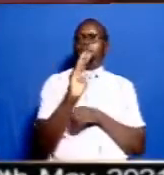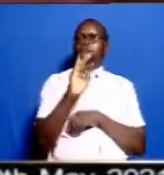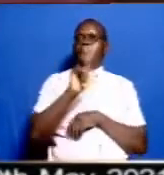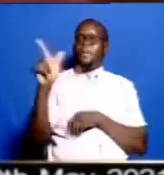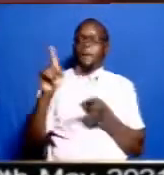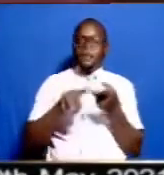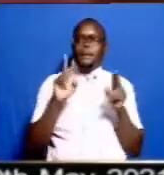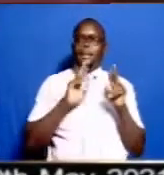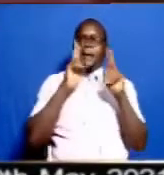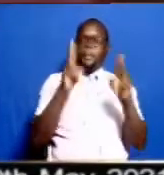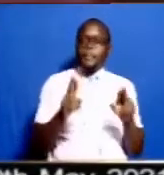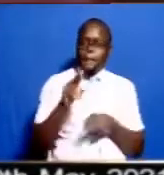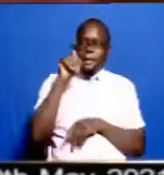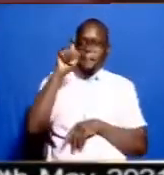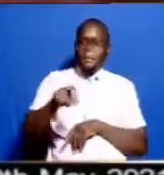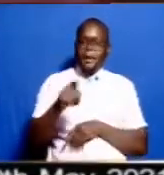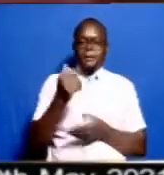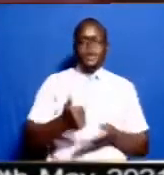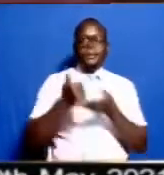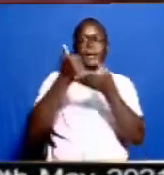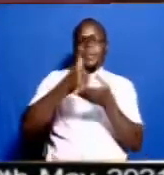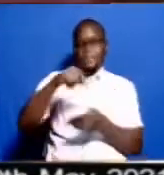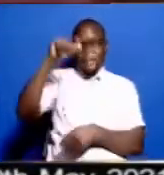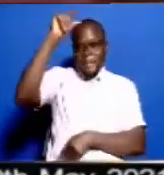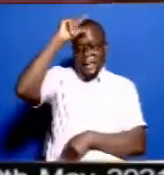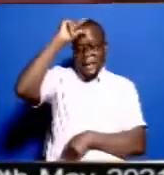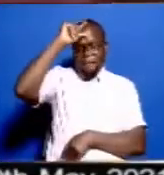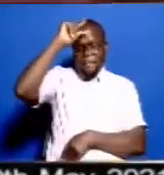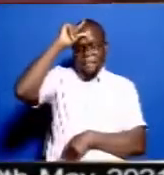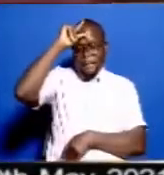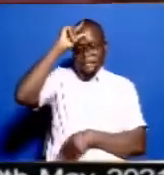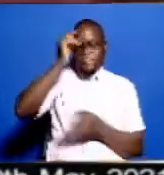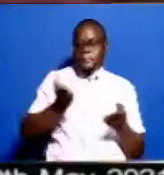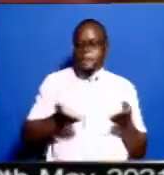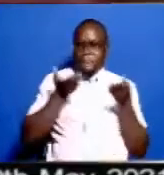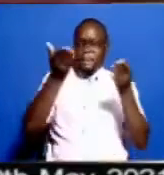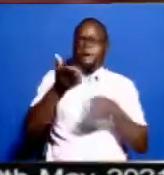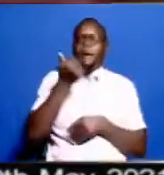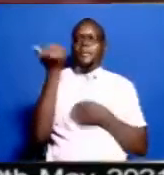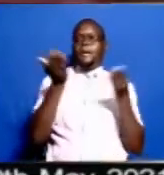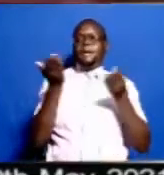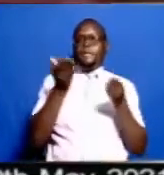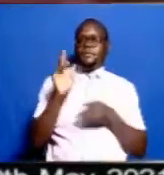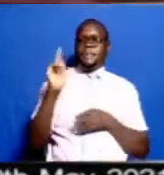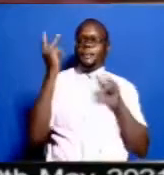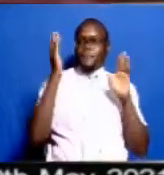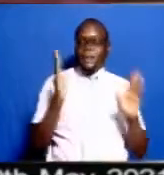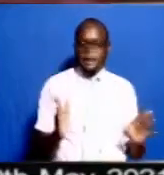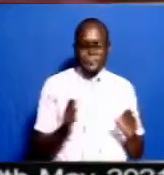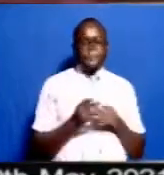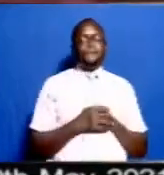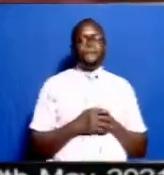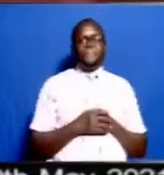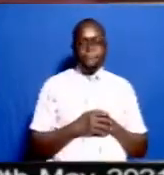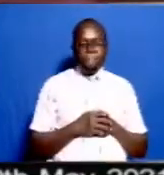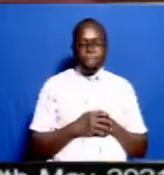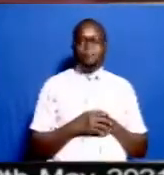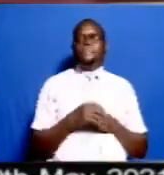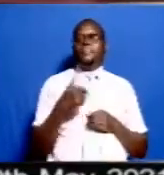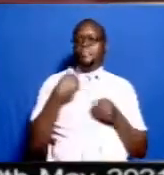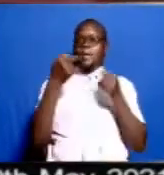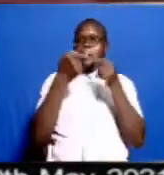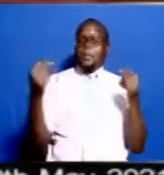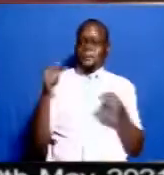and the reports is to assist government deliver better services to the Kenyans, Madam Speaker. I am